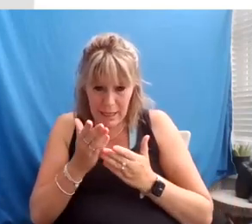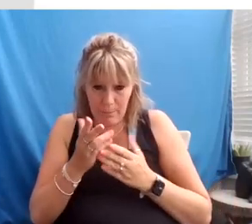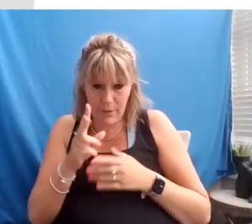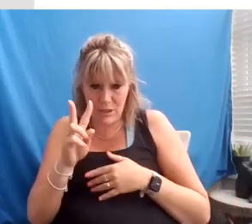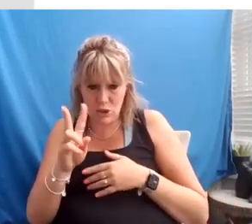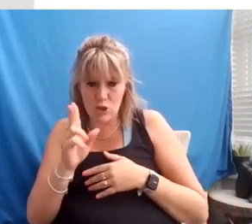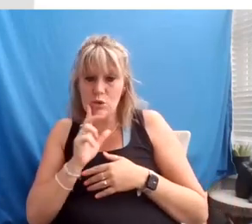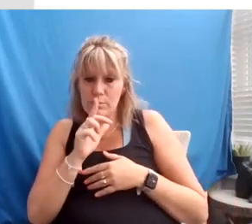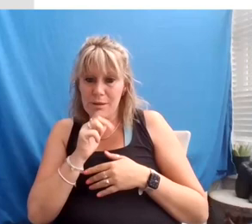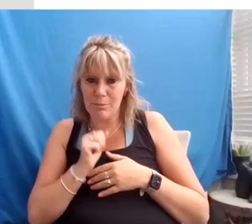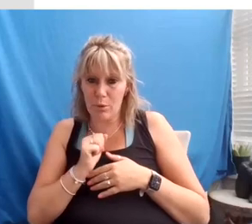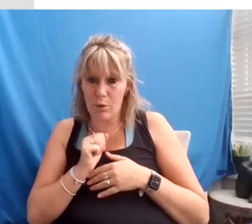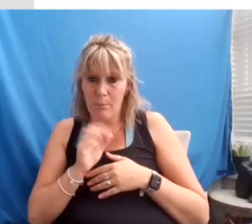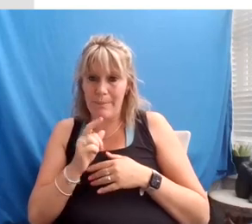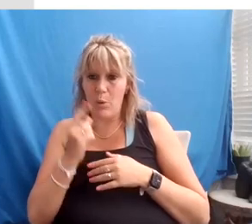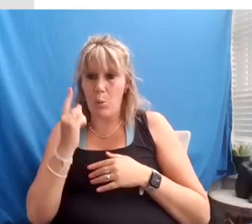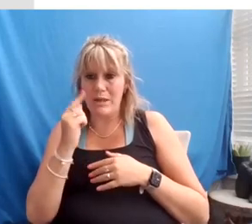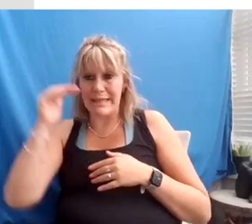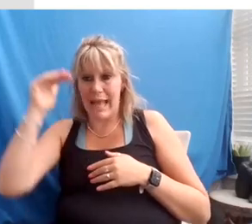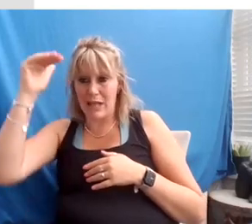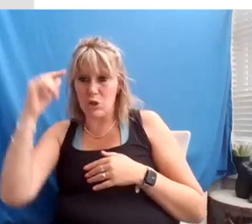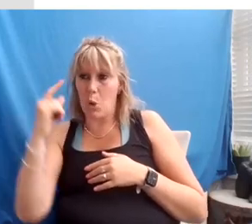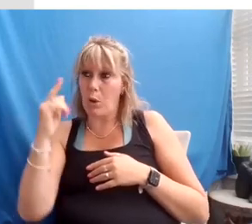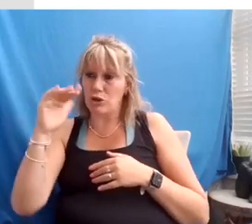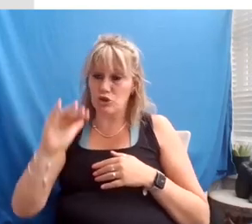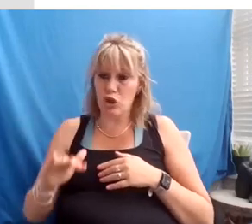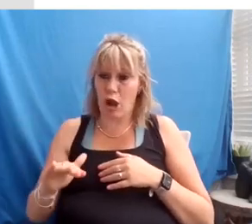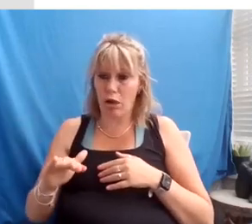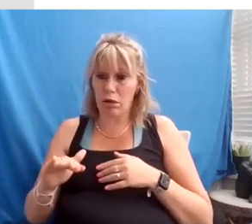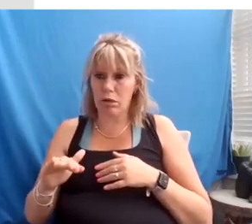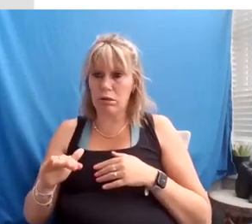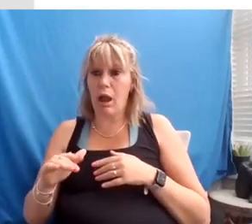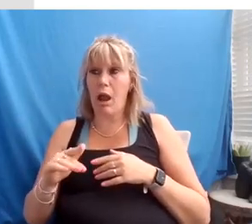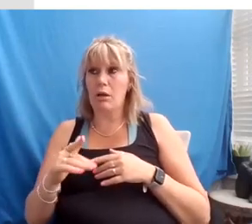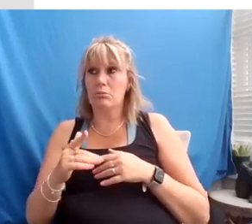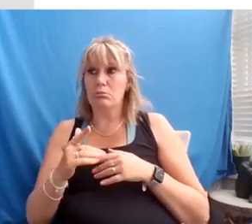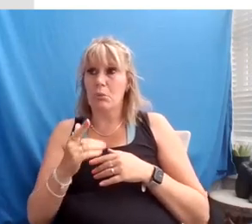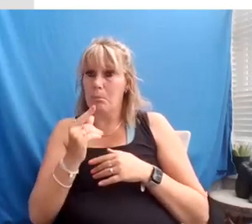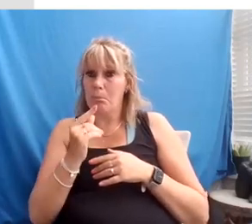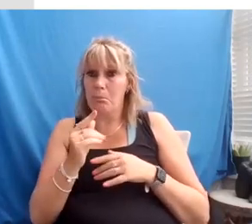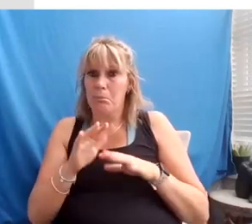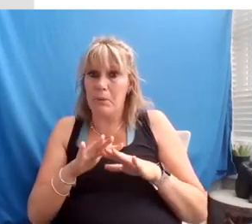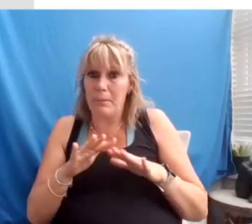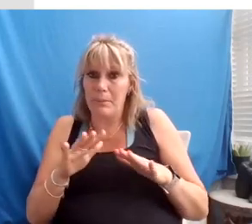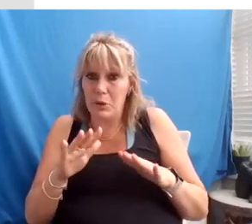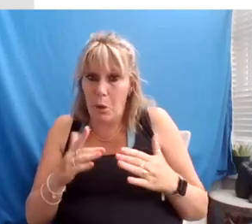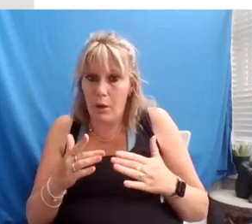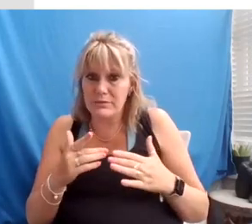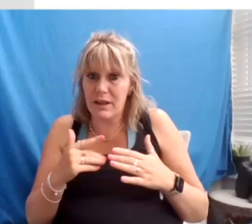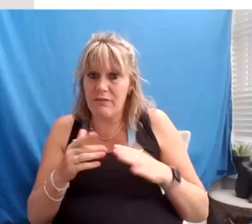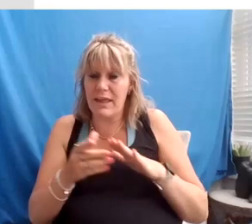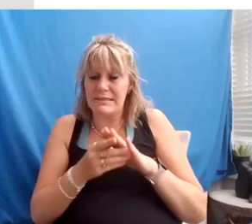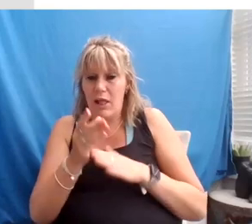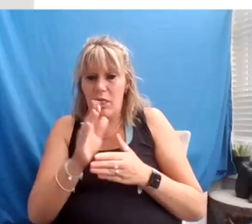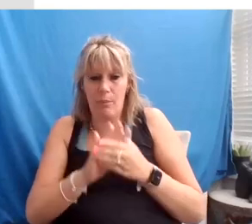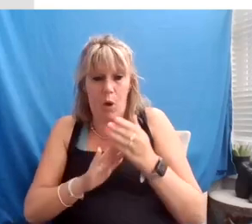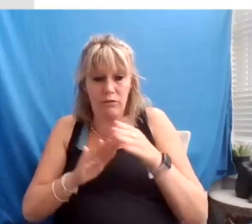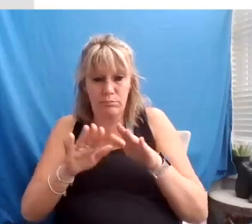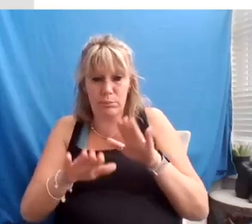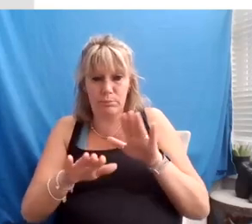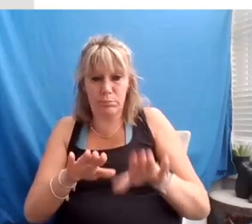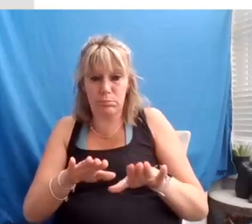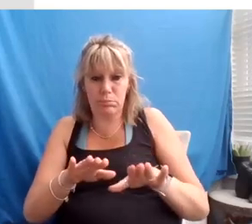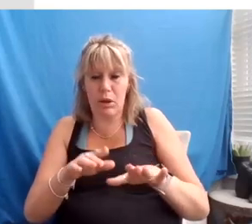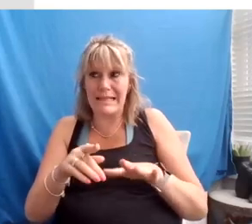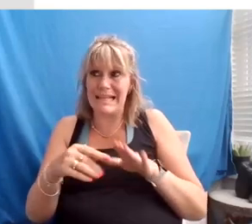and that, like you say, probably one's an adult and one's a child, but possibly not. And they've taken their shoes off. Have they taken their shoes off because it's the